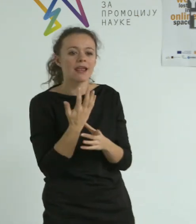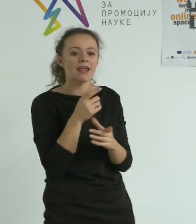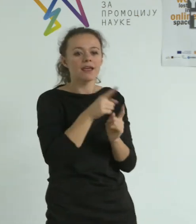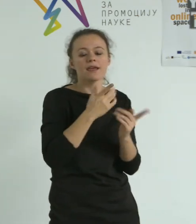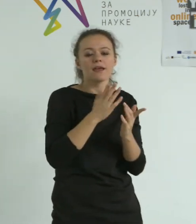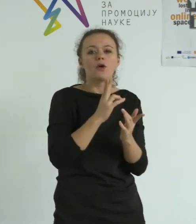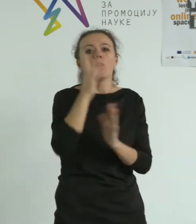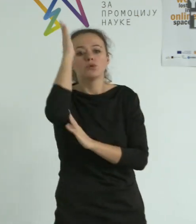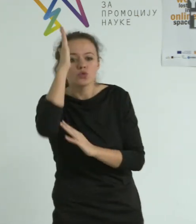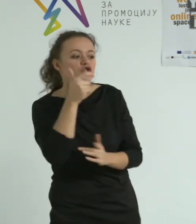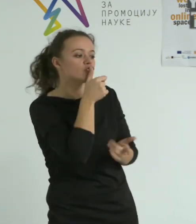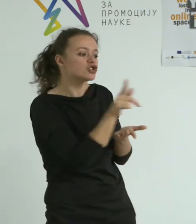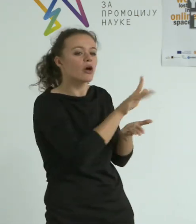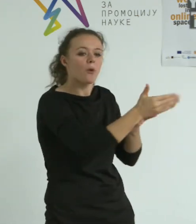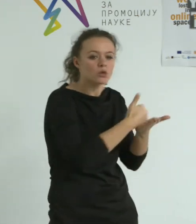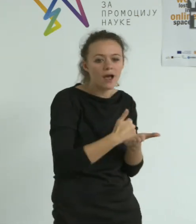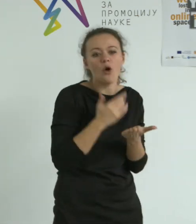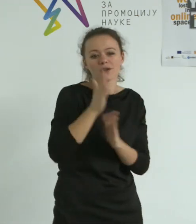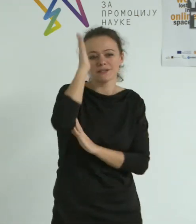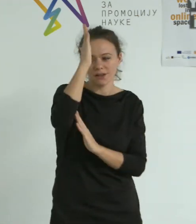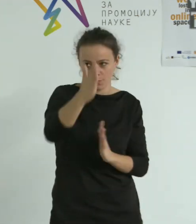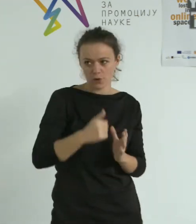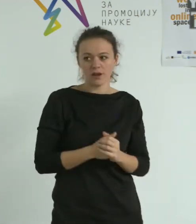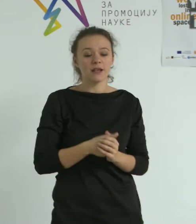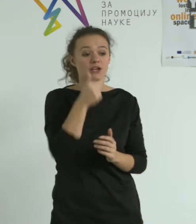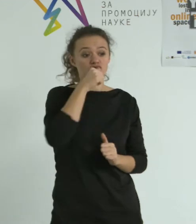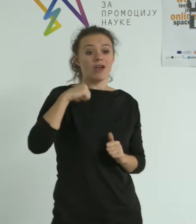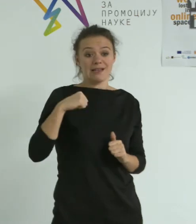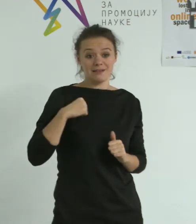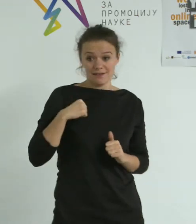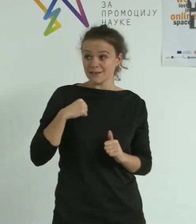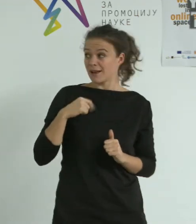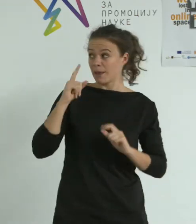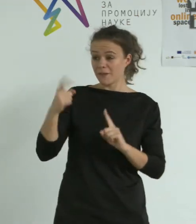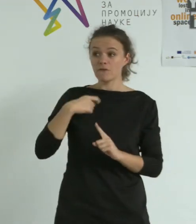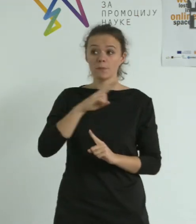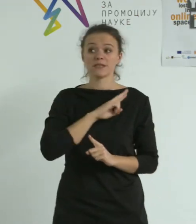future in their work, so they can go through it. What is interesting, we had